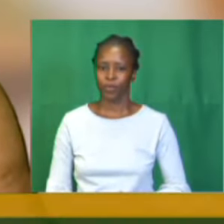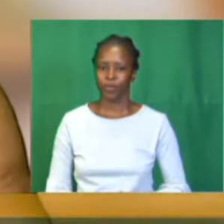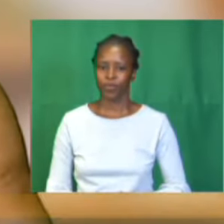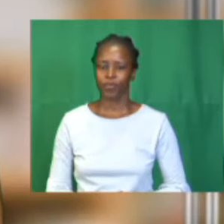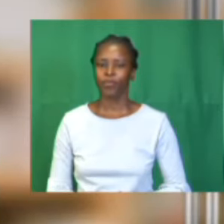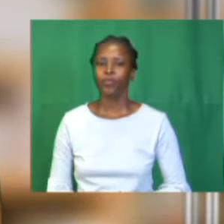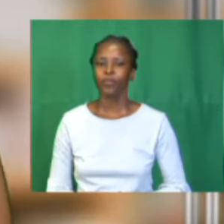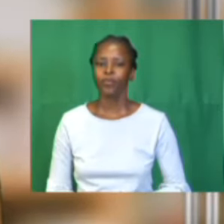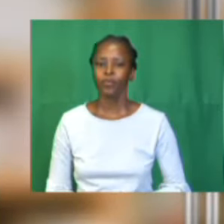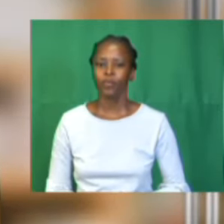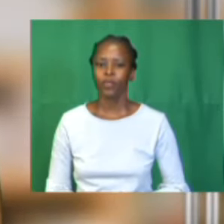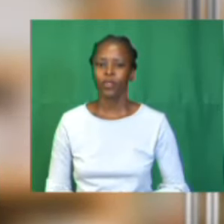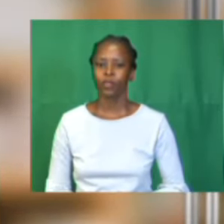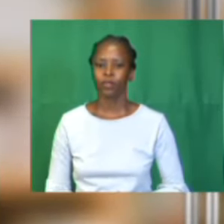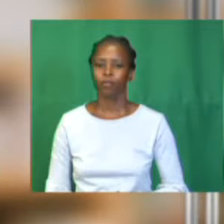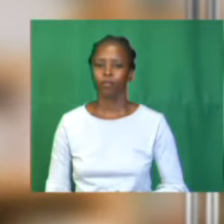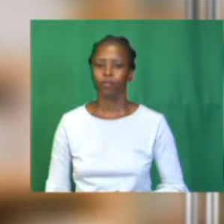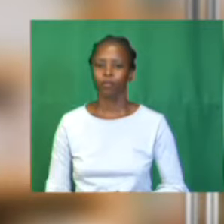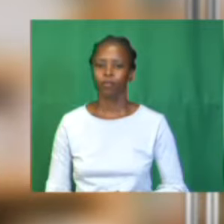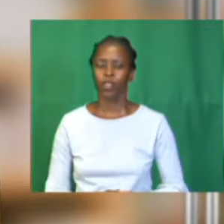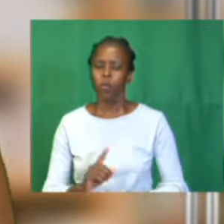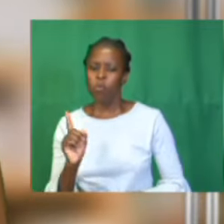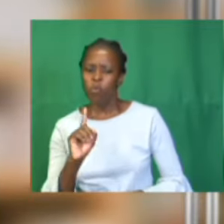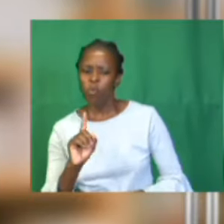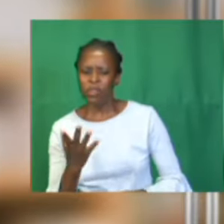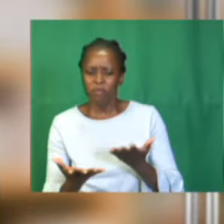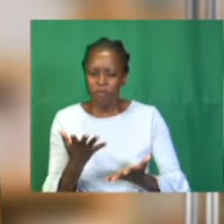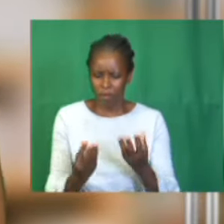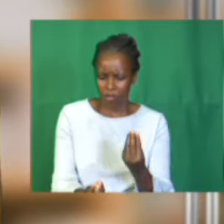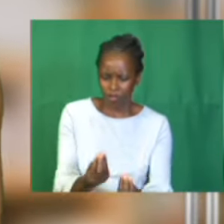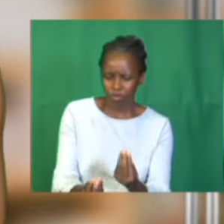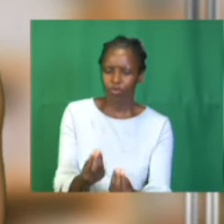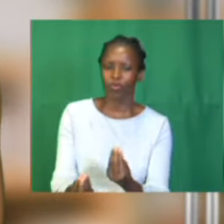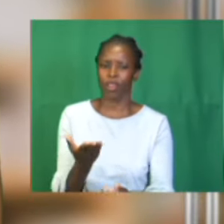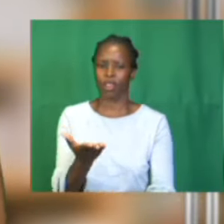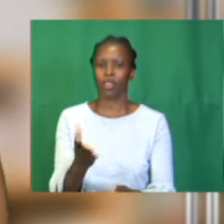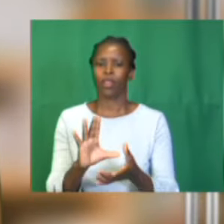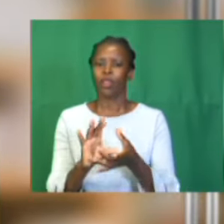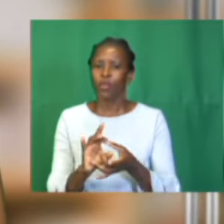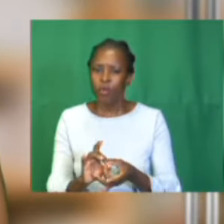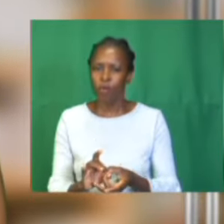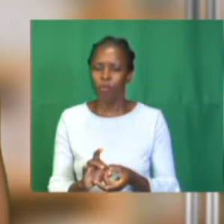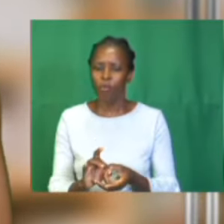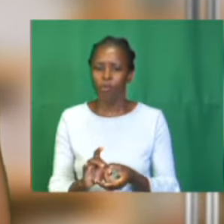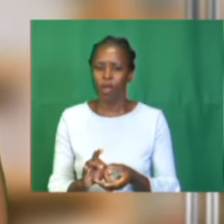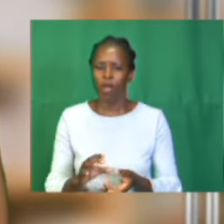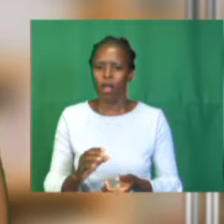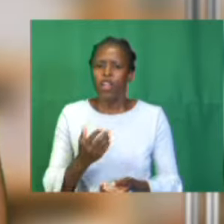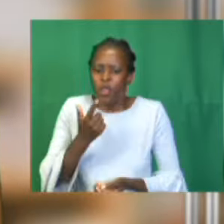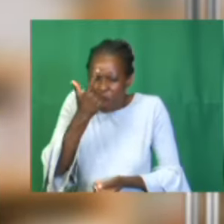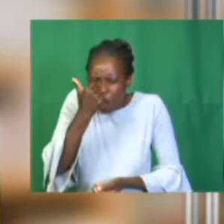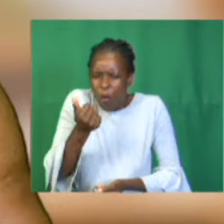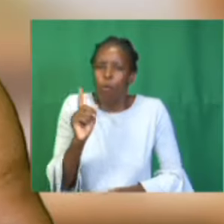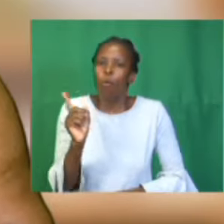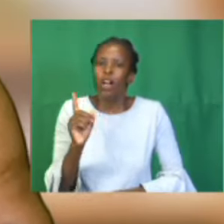much. What should the viewer, or rather the learner, be aware of? Like, what should they know by the end of